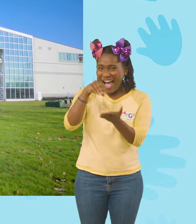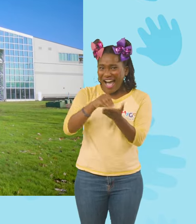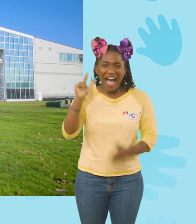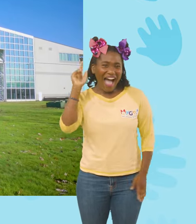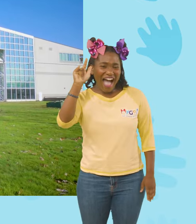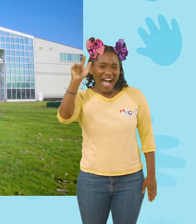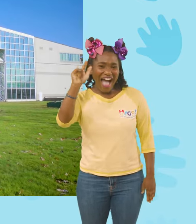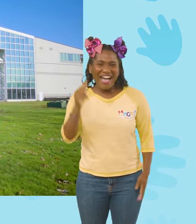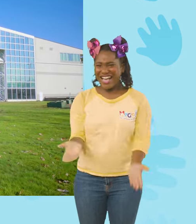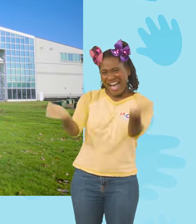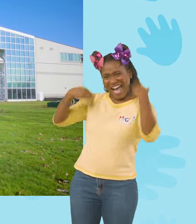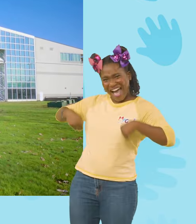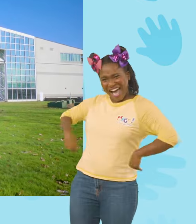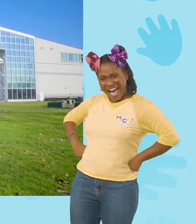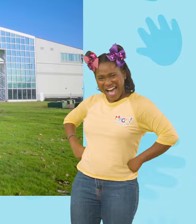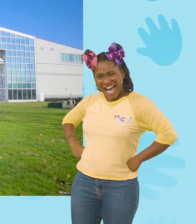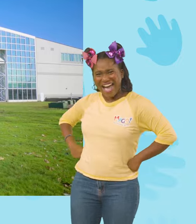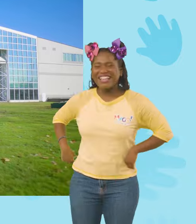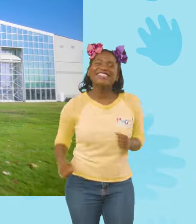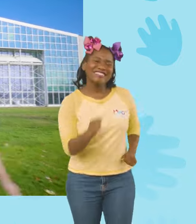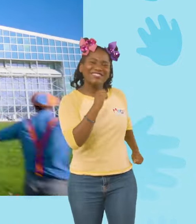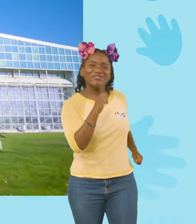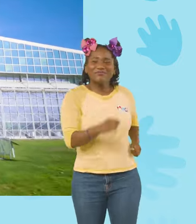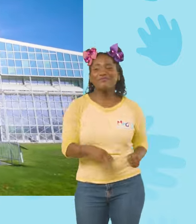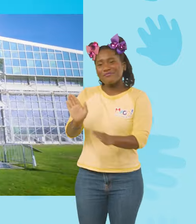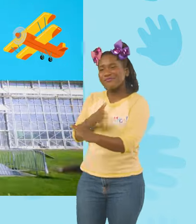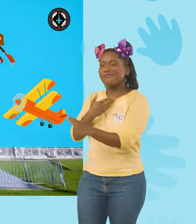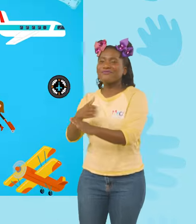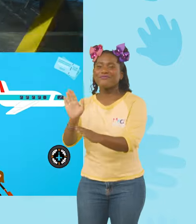learn about airplanes. Yeah, let's go!